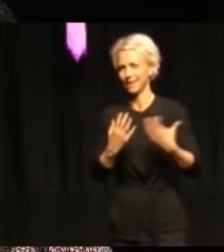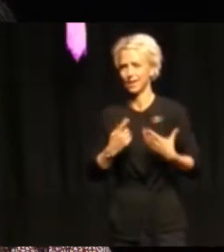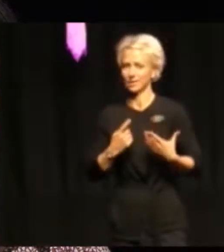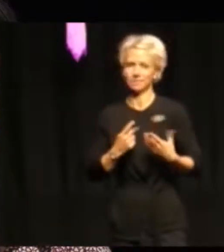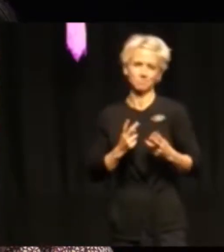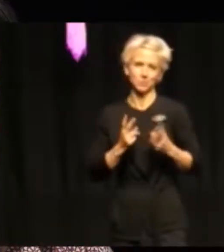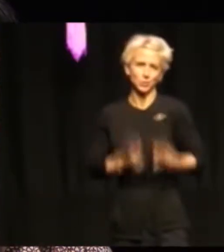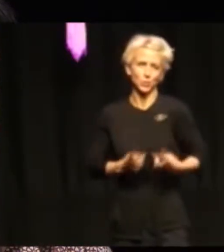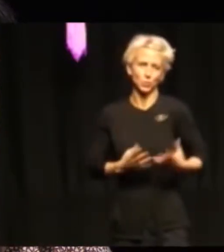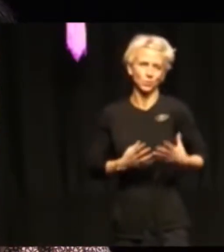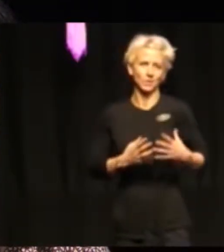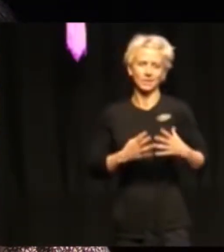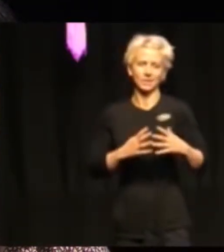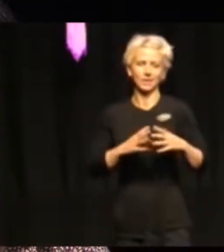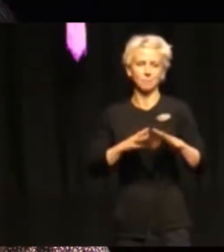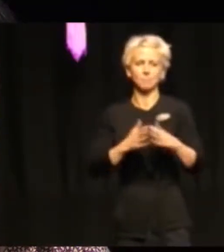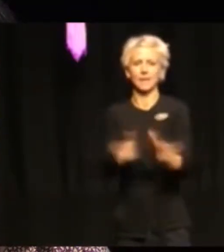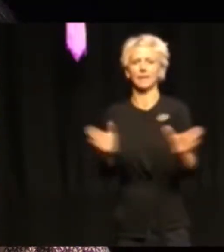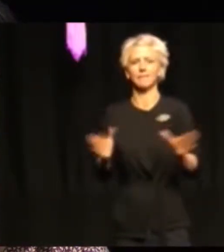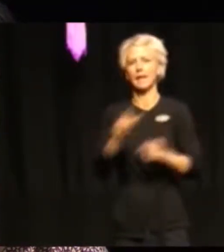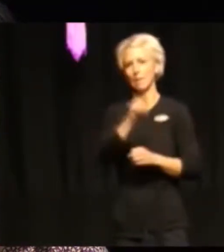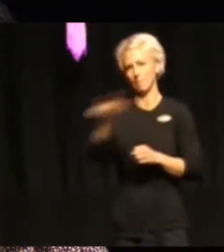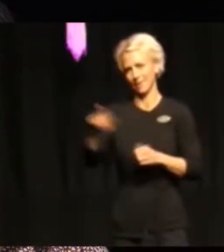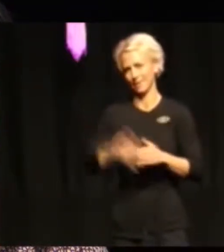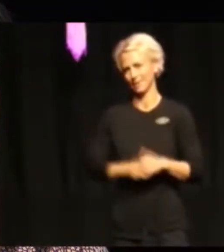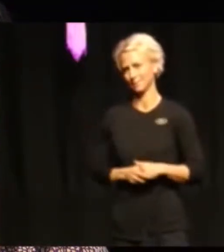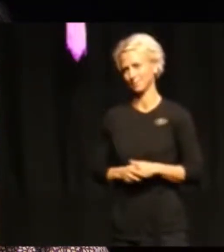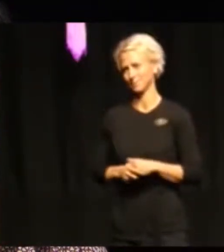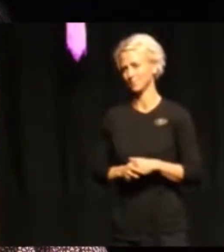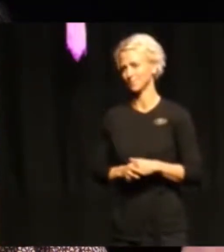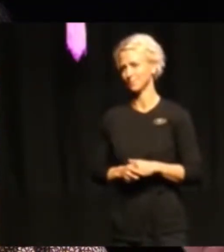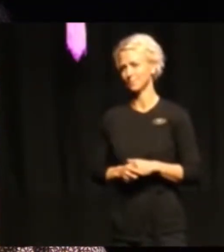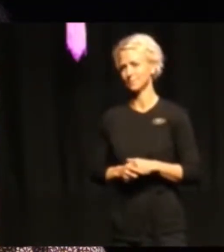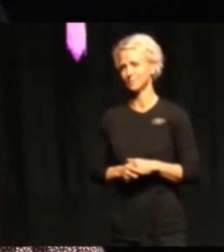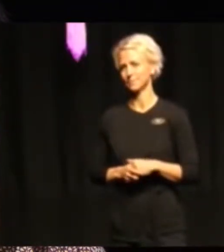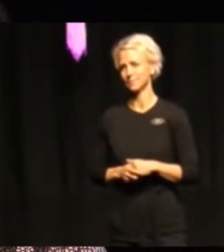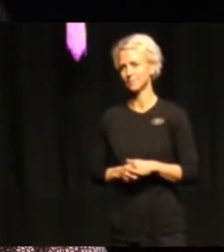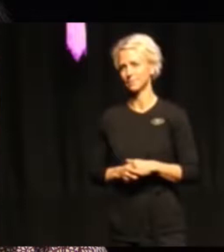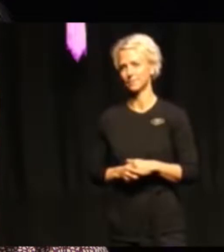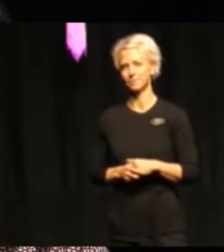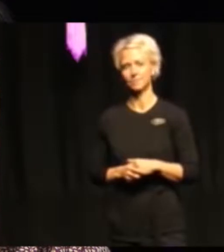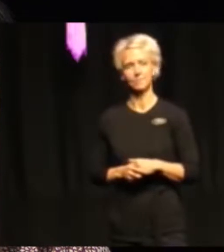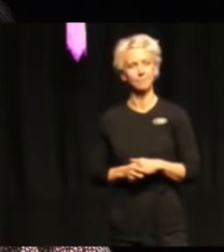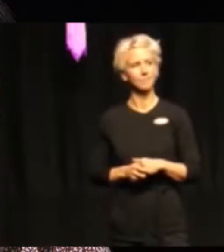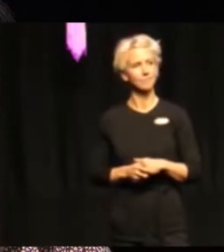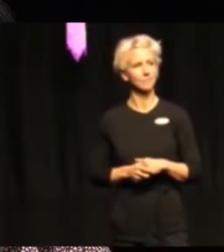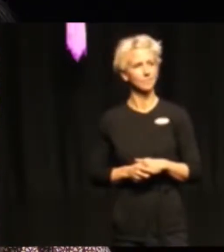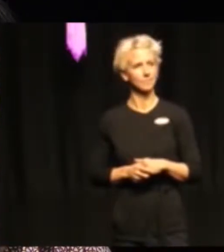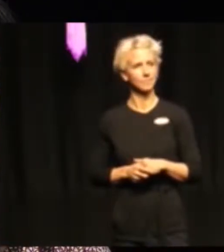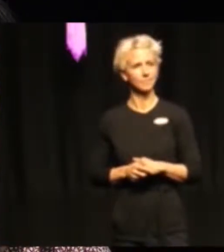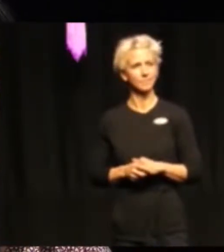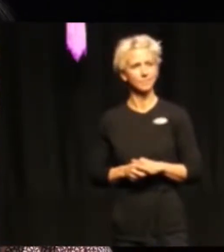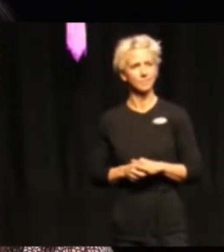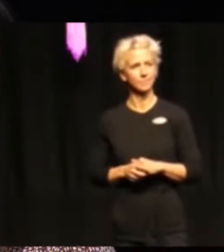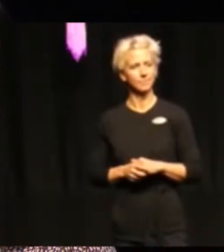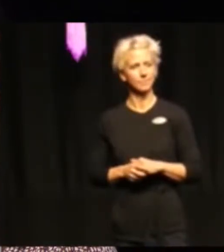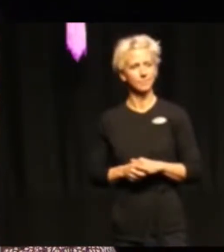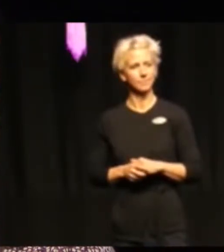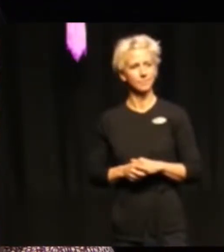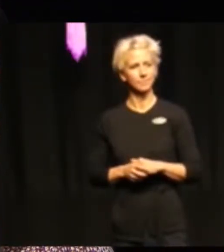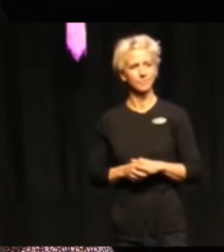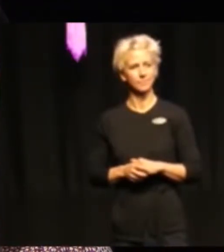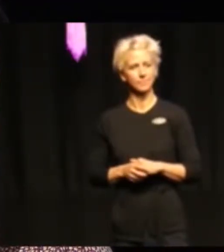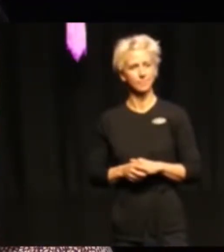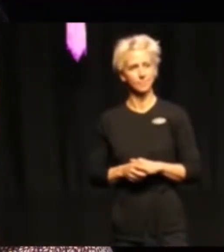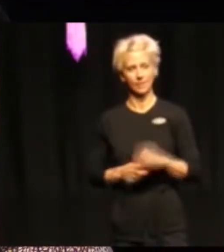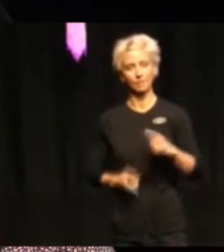talk about such a sort of vast topic in a sense. So actually, we have divided it, our panel today,